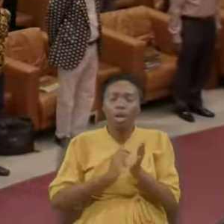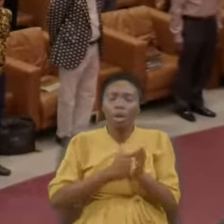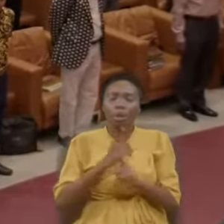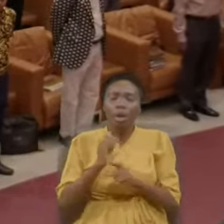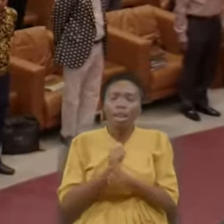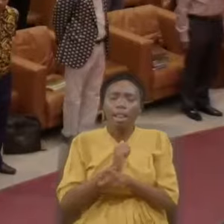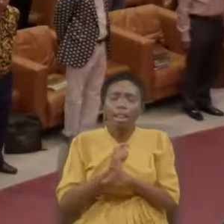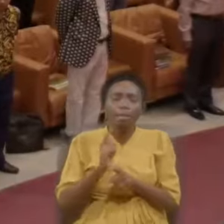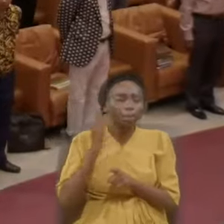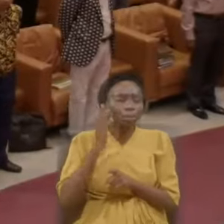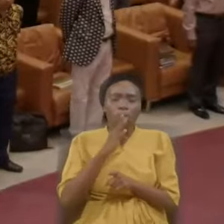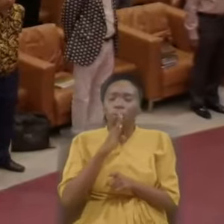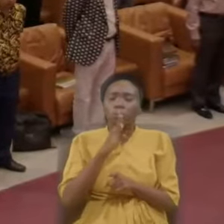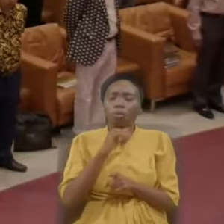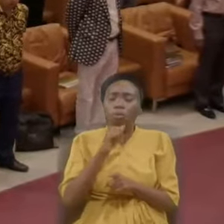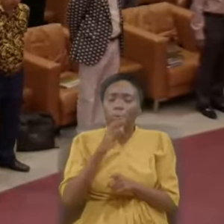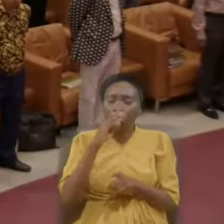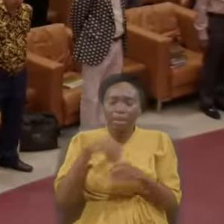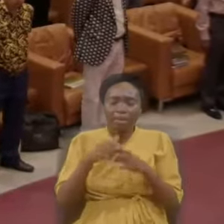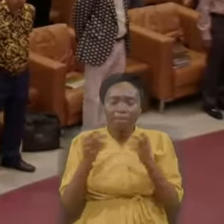labor will not be in vain.